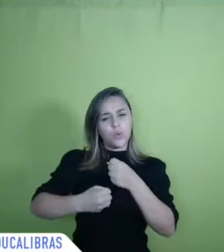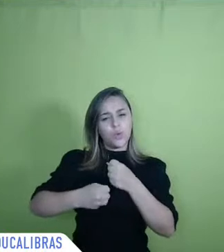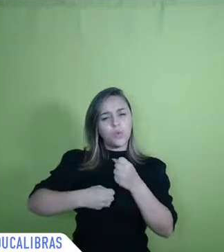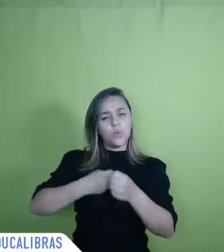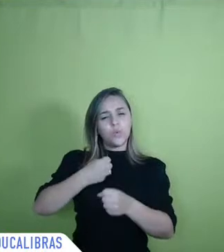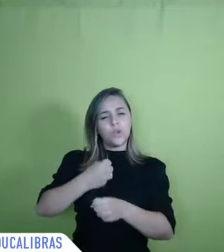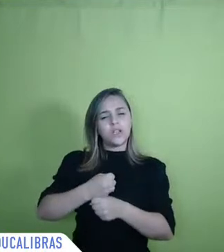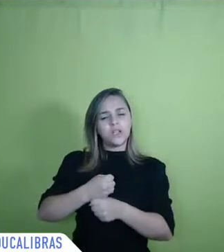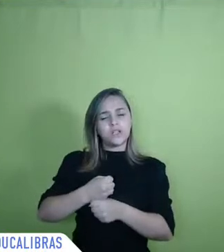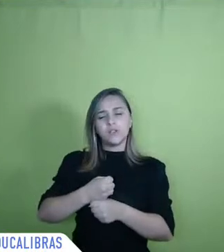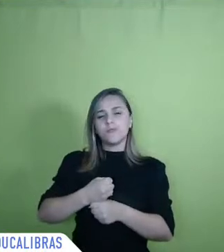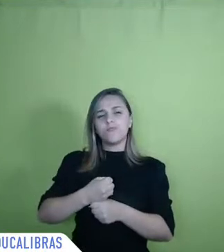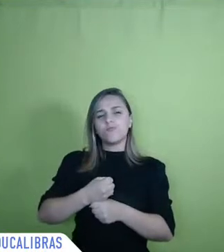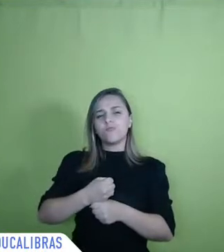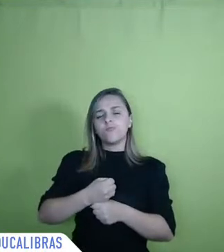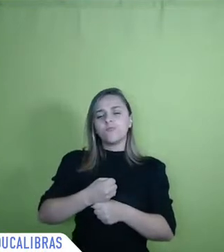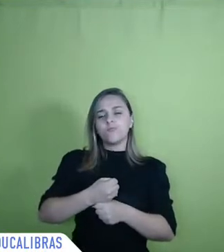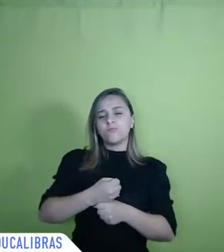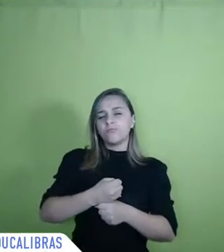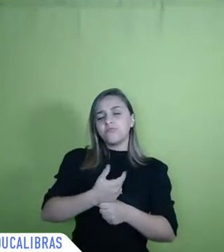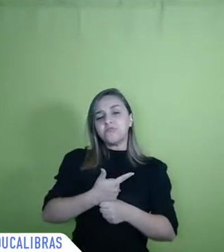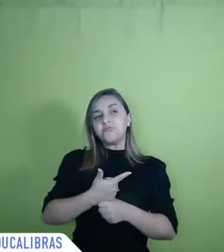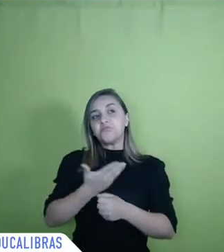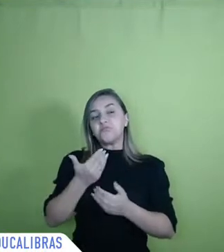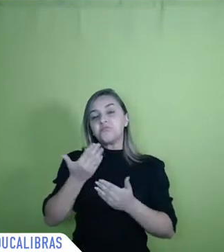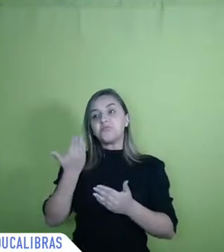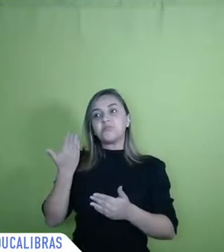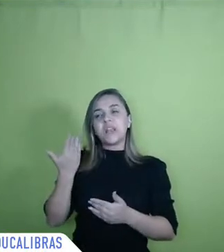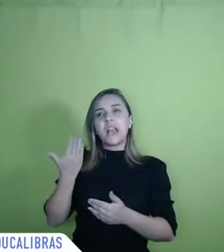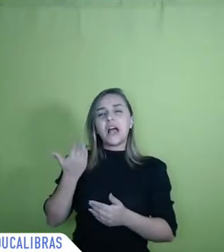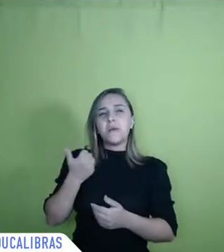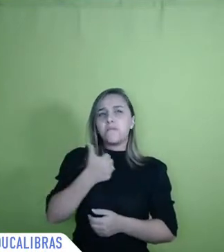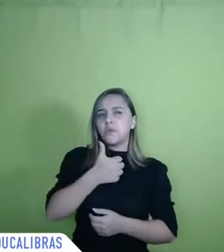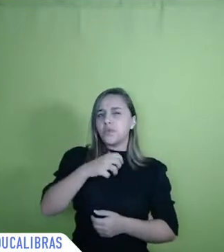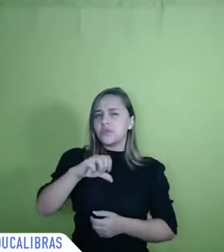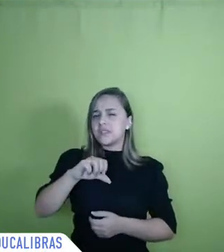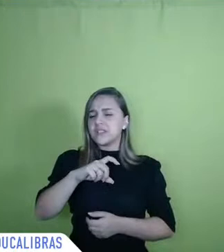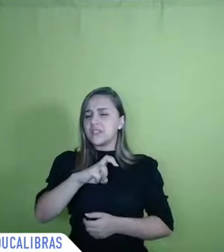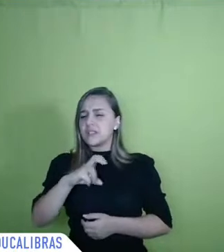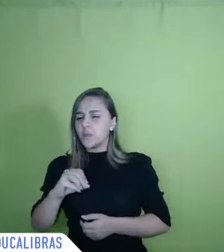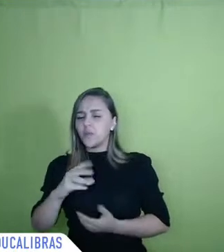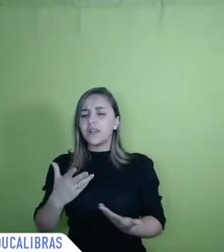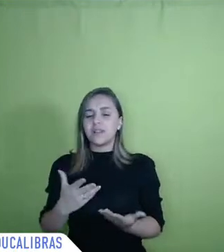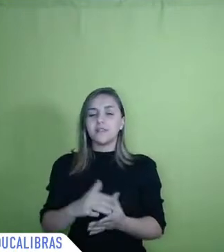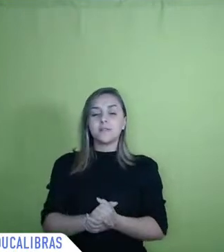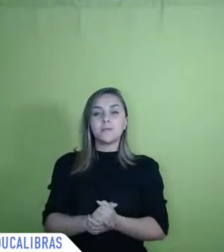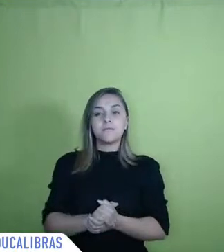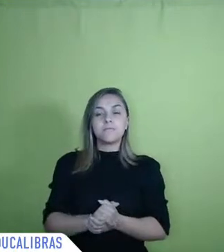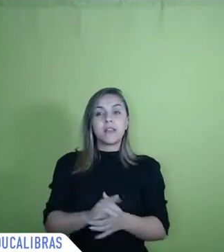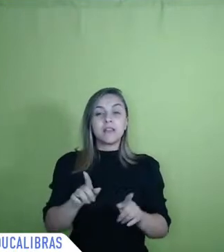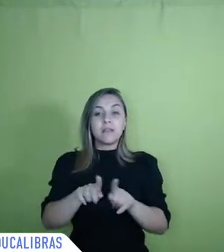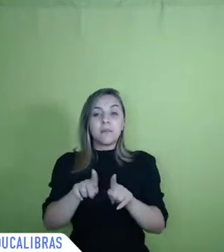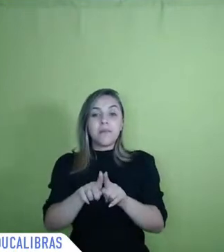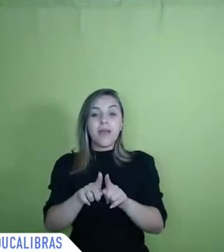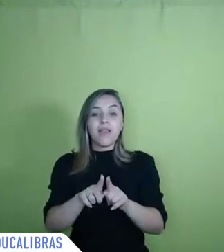the 1950s and the late 1980s, you have a top marginal income tax rate of